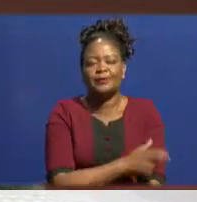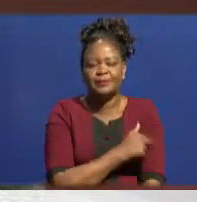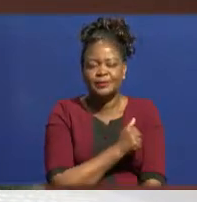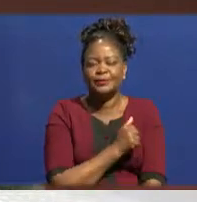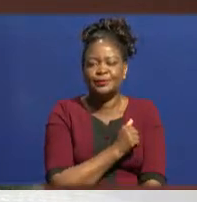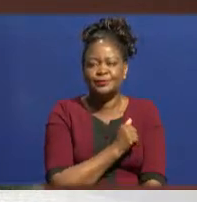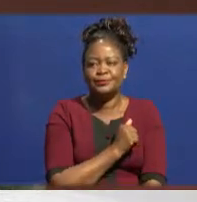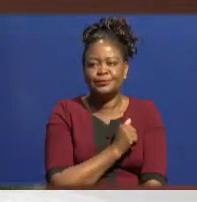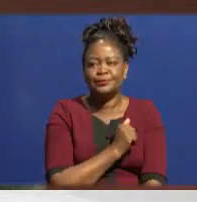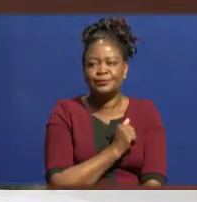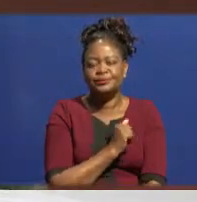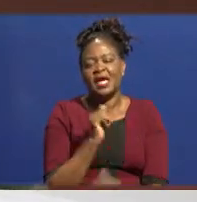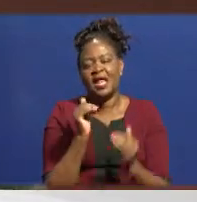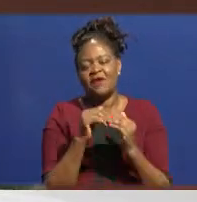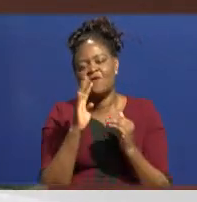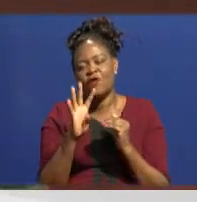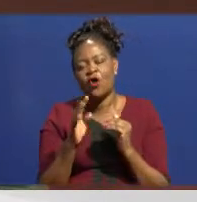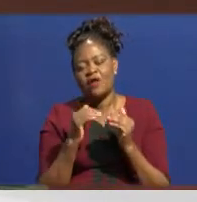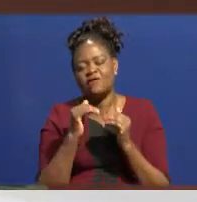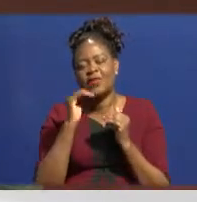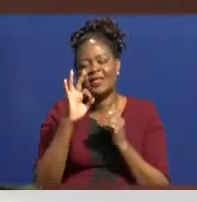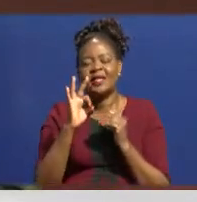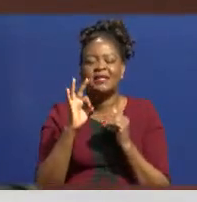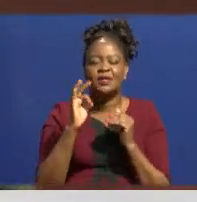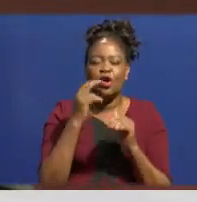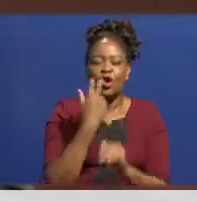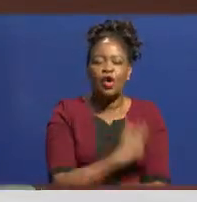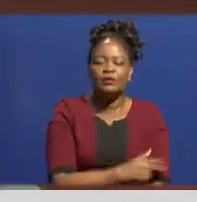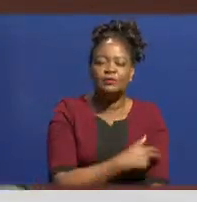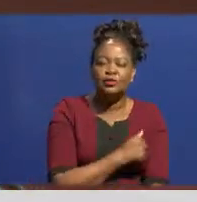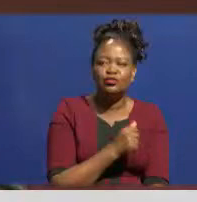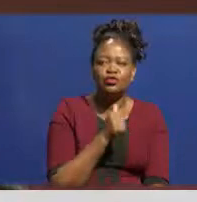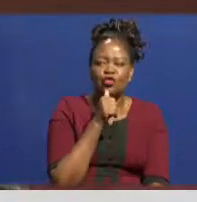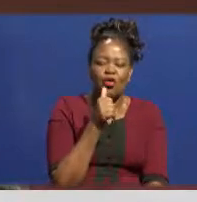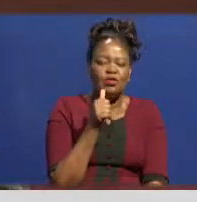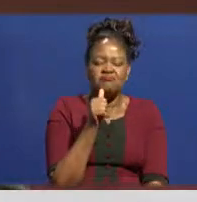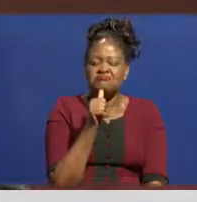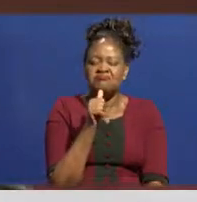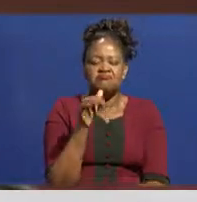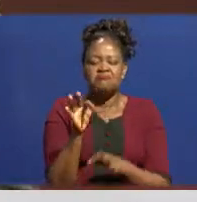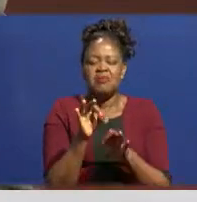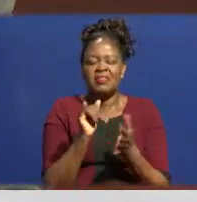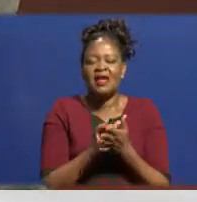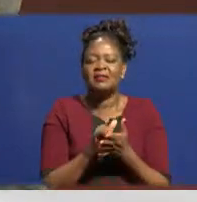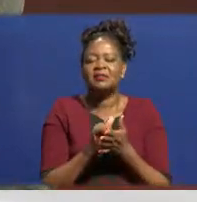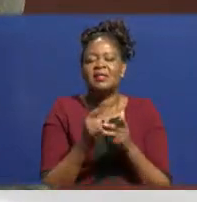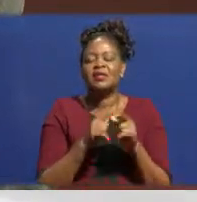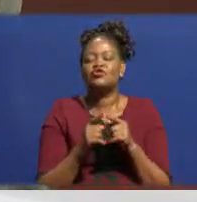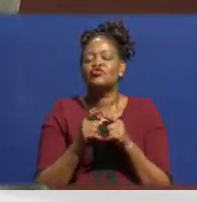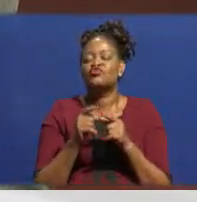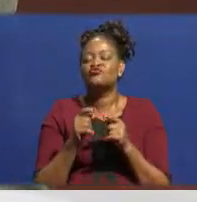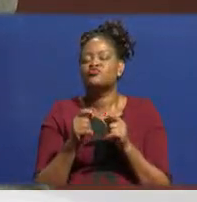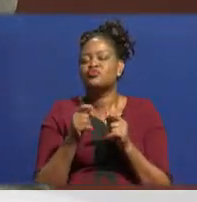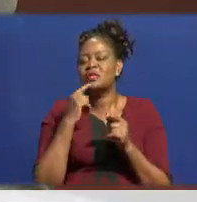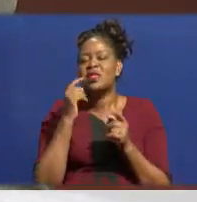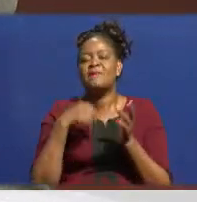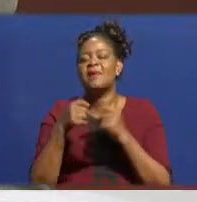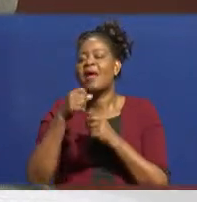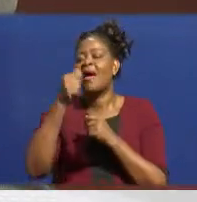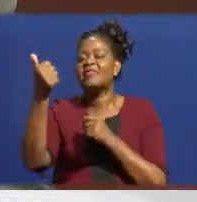sub-county hospital or level 4 hospital or level 3 hospital, he will not prescribe that. He will prescribe